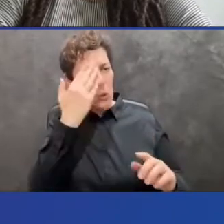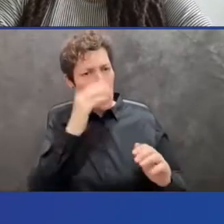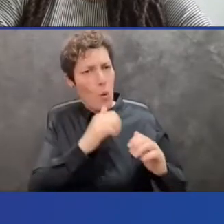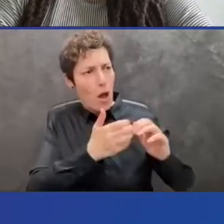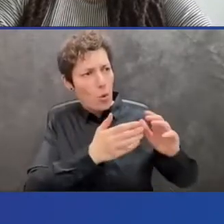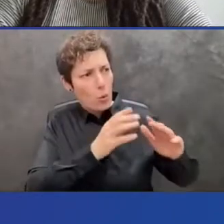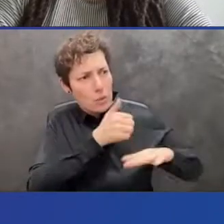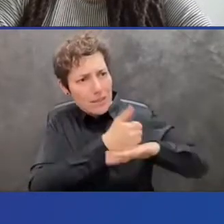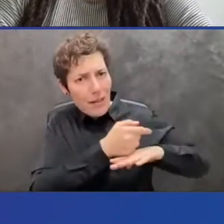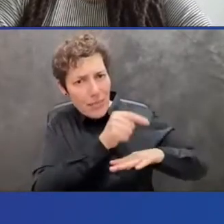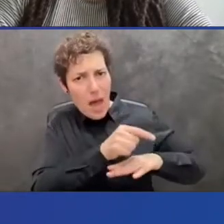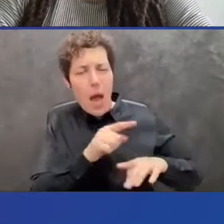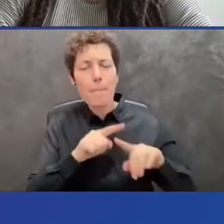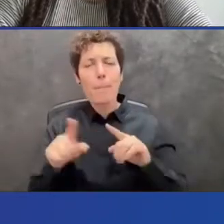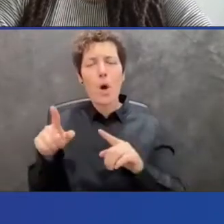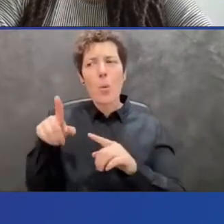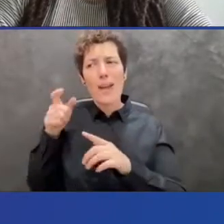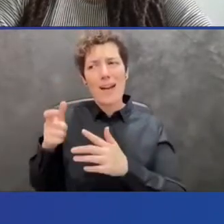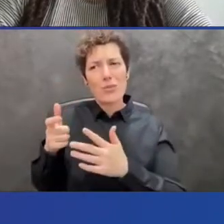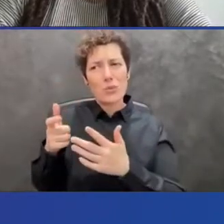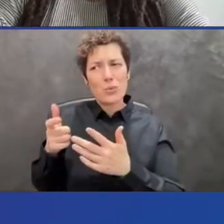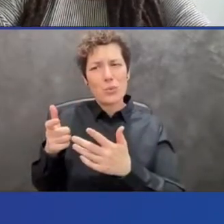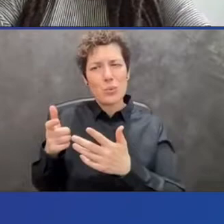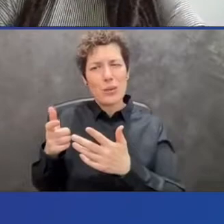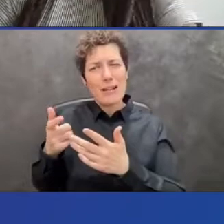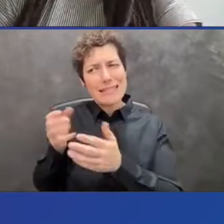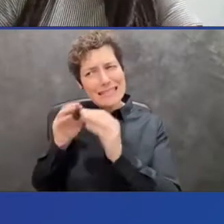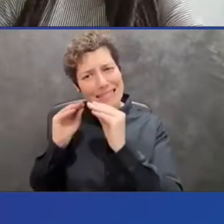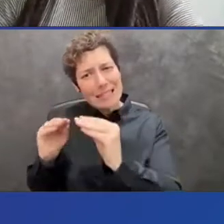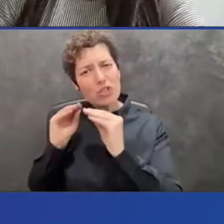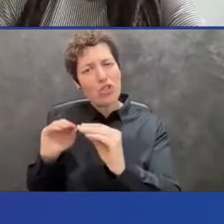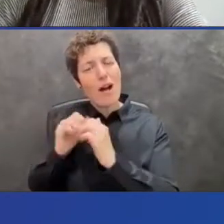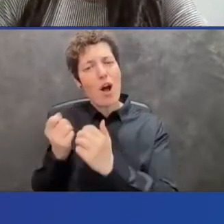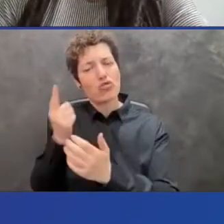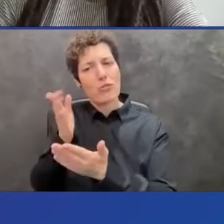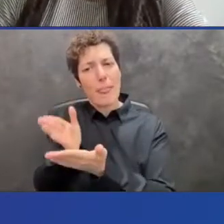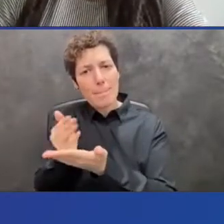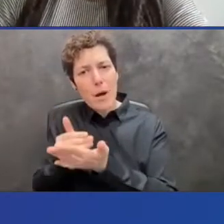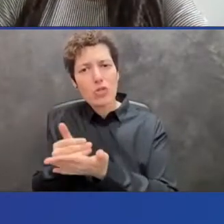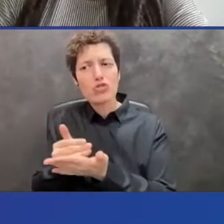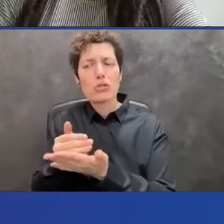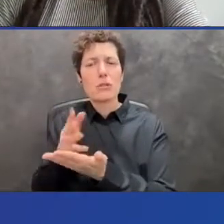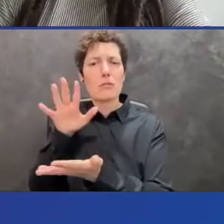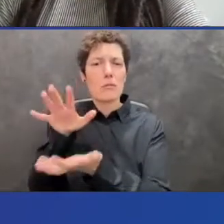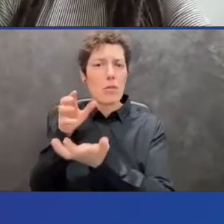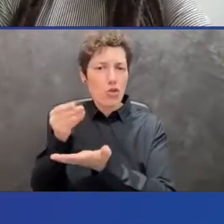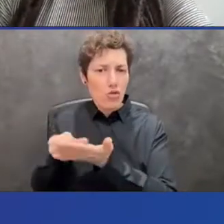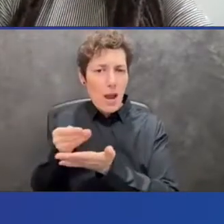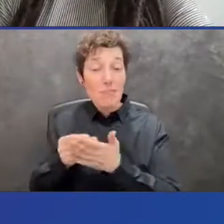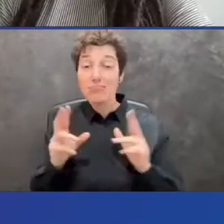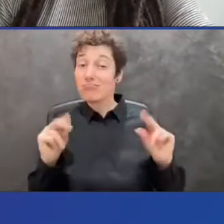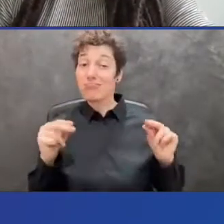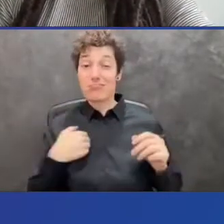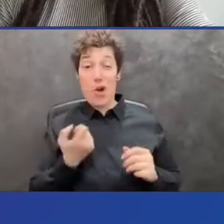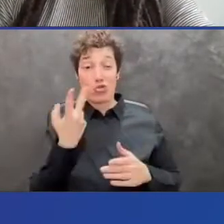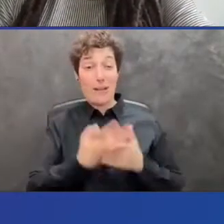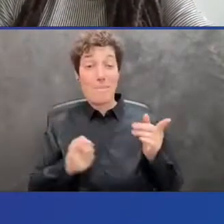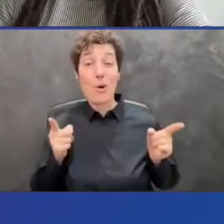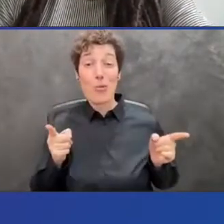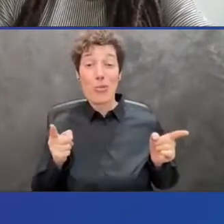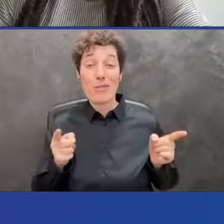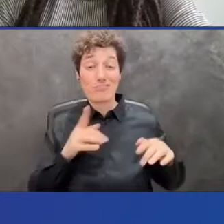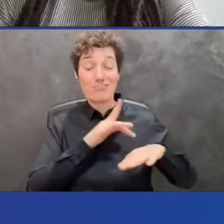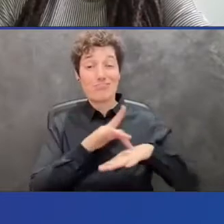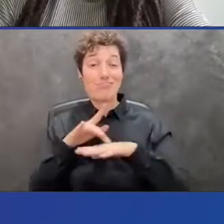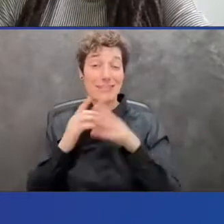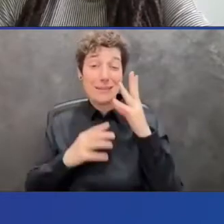to really get her understanding like the budgets and the granting. And it's like, no, I've been doing that. And I think just because I started, it